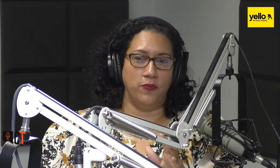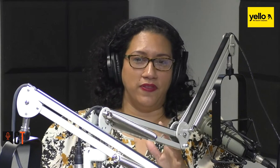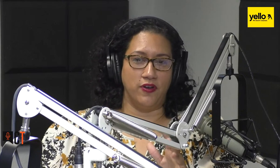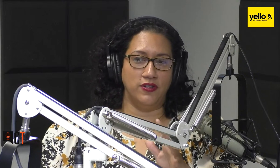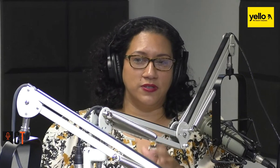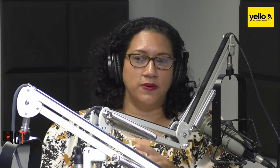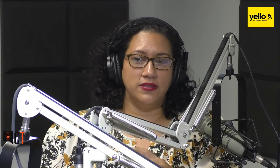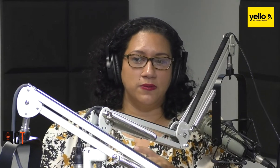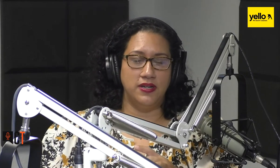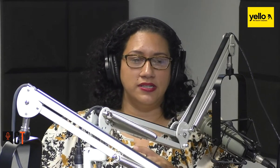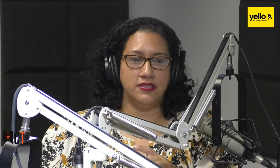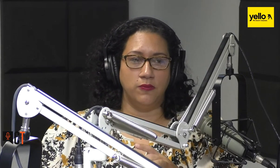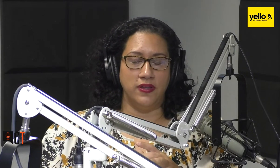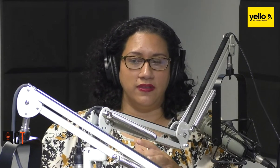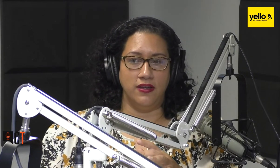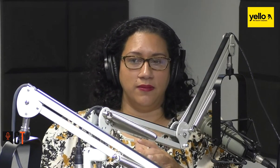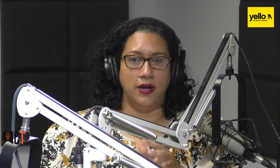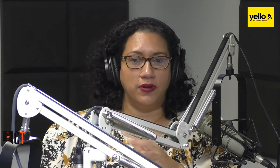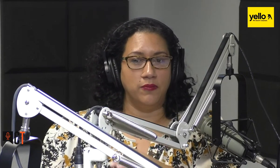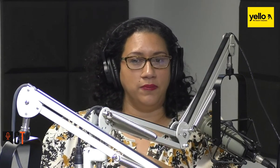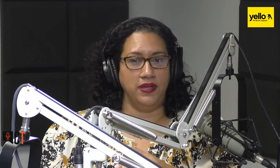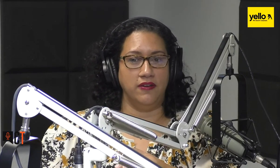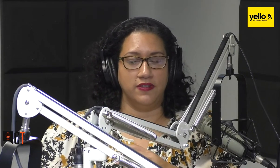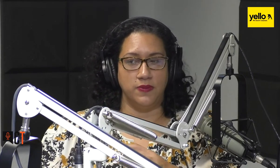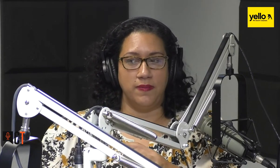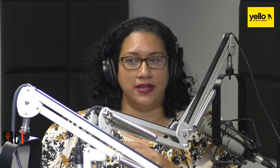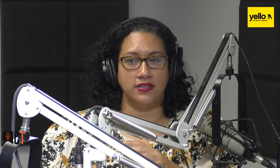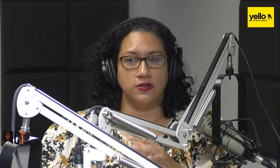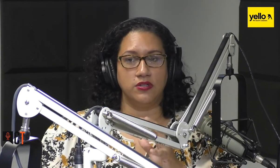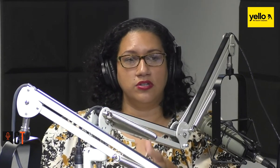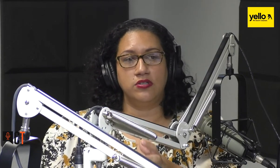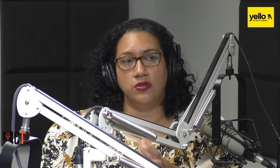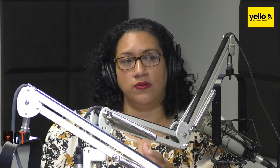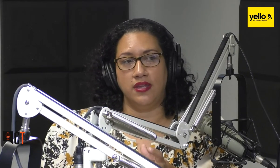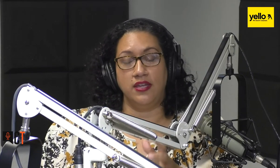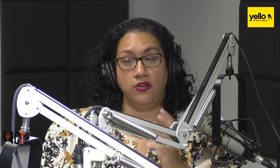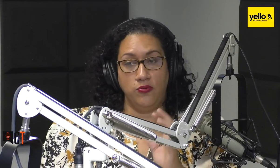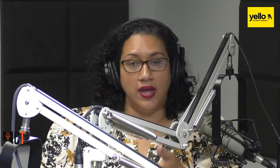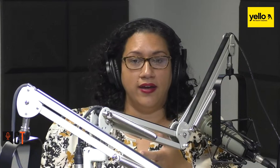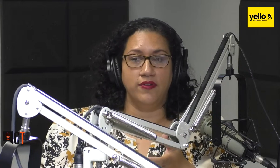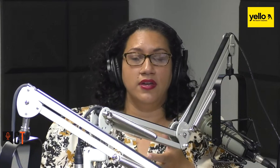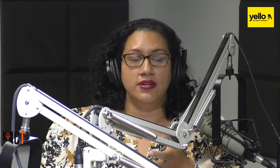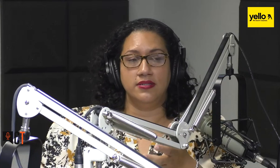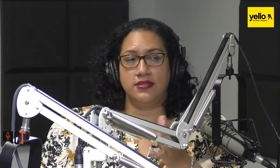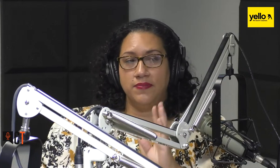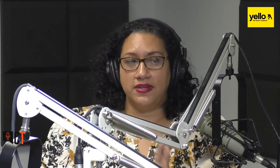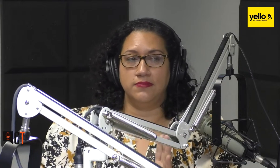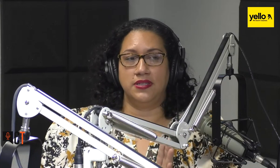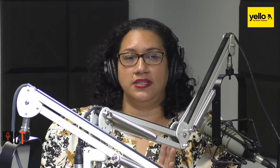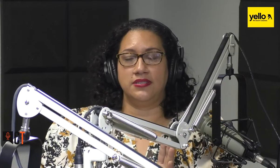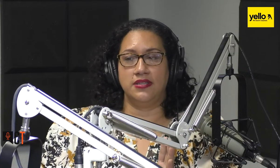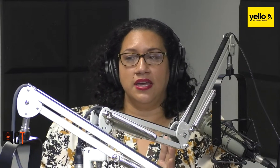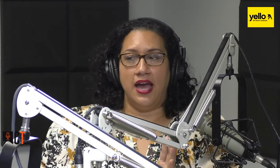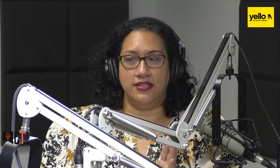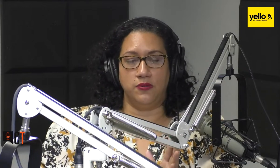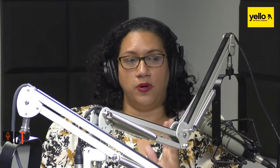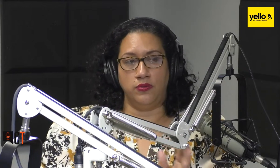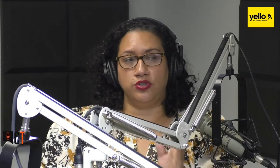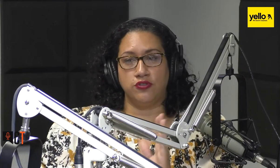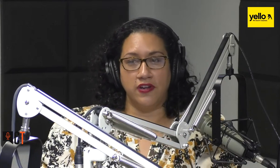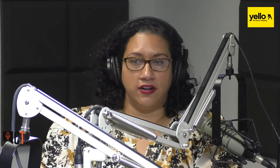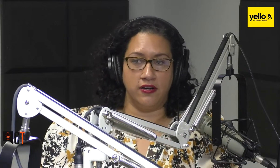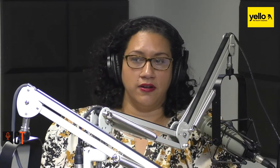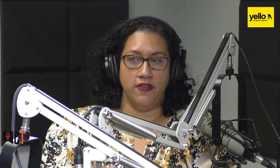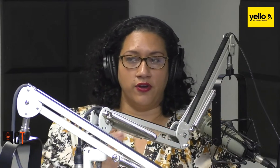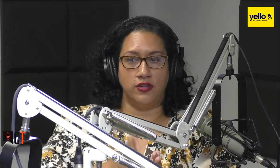locate what the consequence was, what the outcome would be if this went badly. So it's good to know that they do have something in place as to what